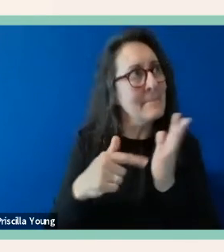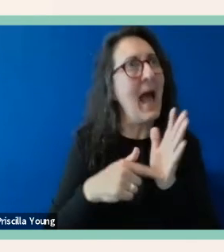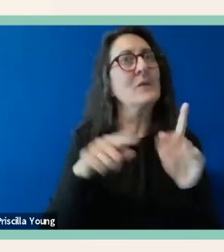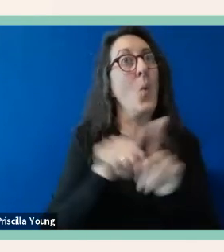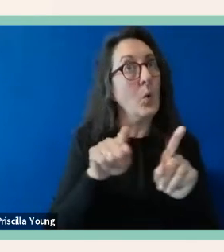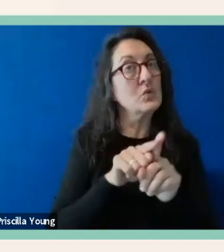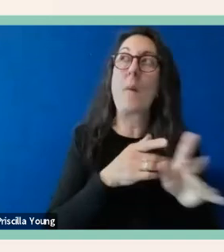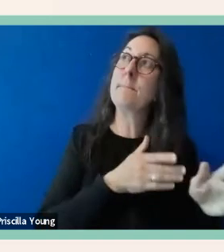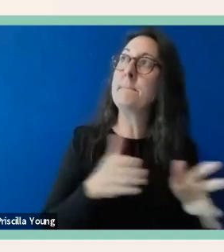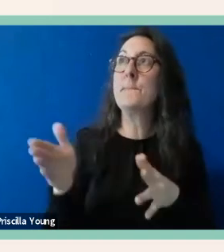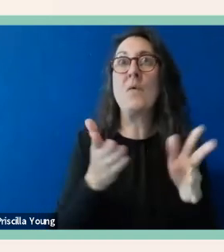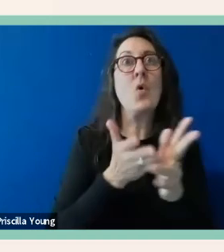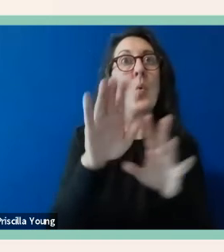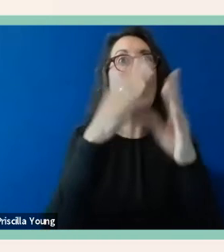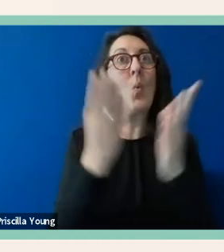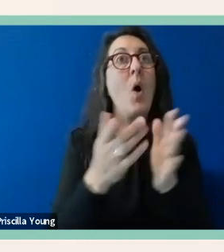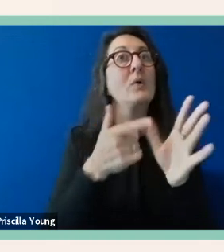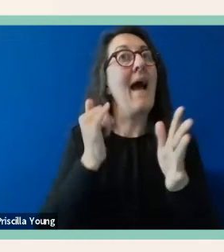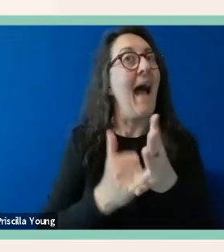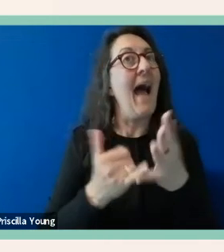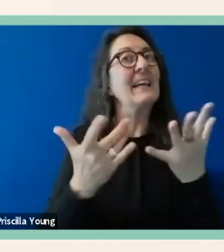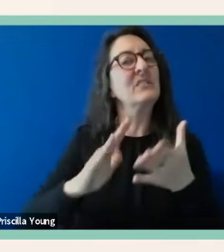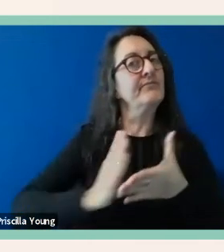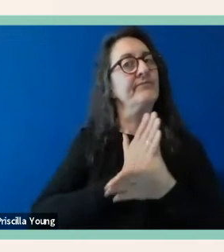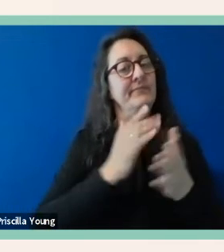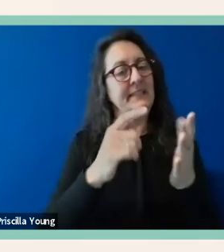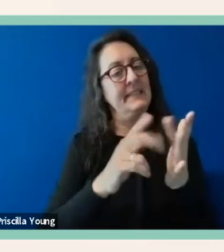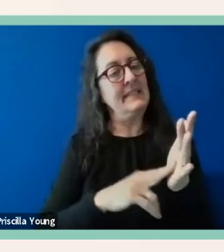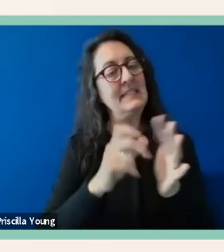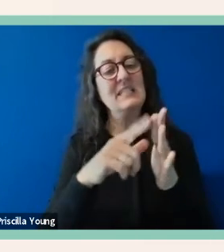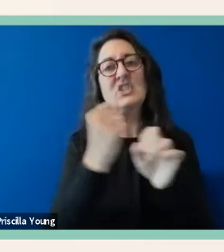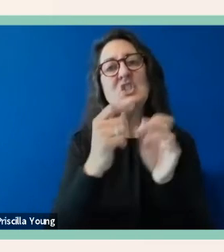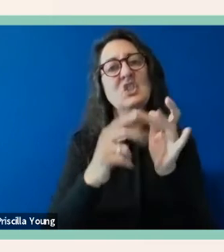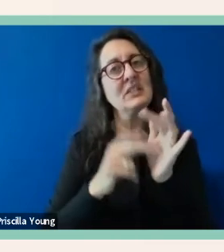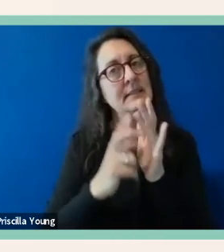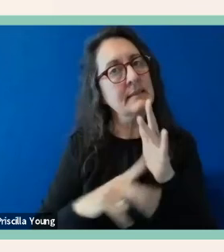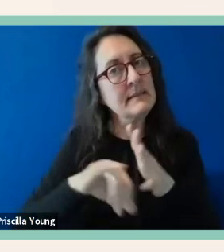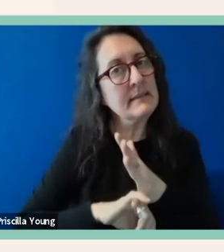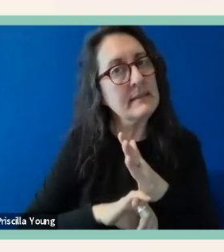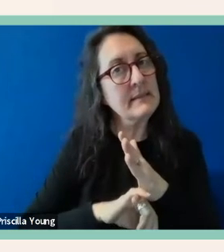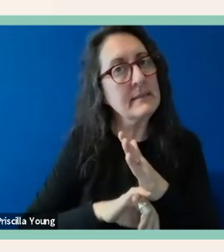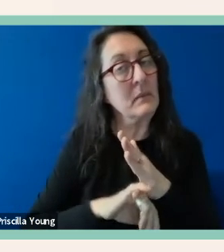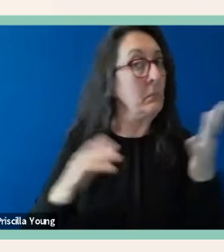somebody who is Indigenous? Or what about if you identify as a woman, but you also